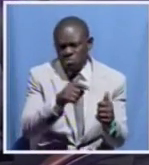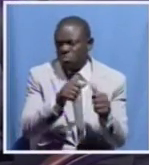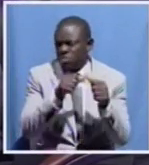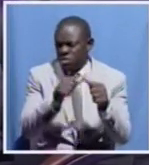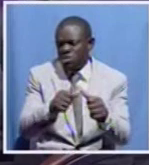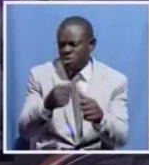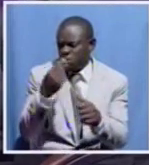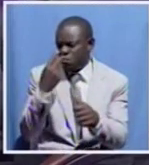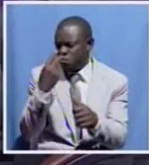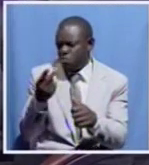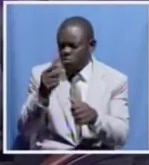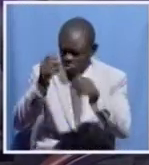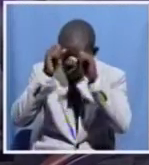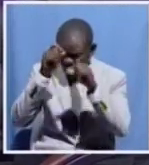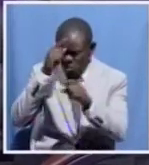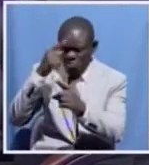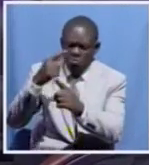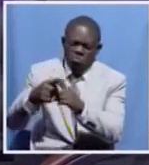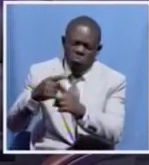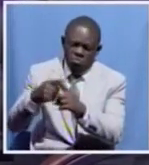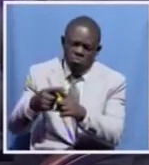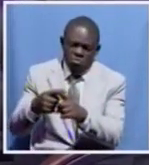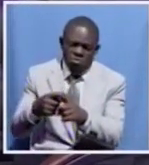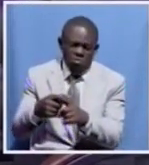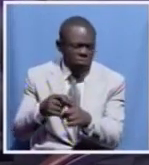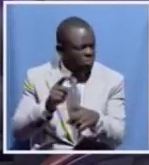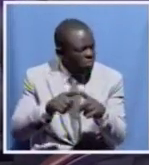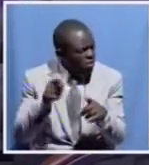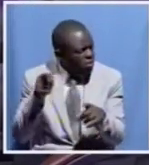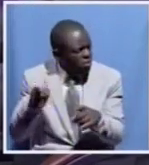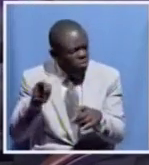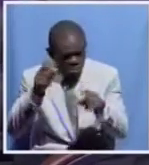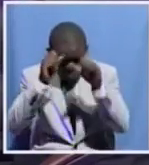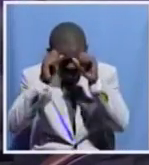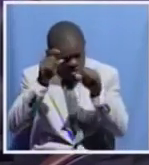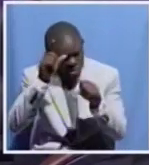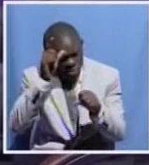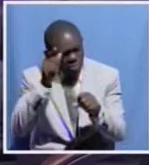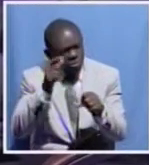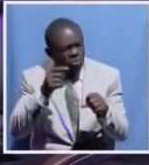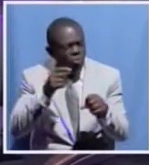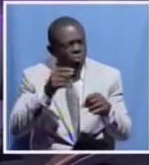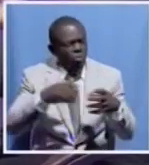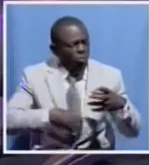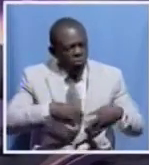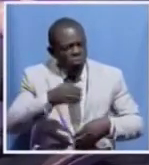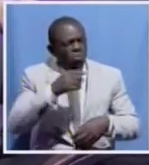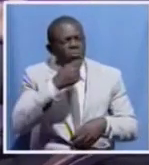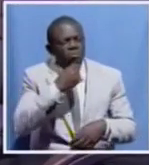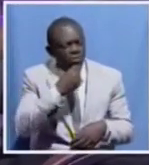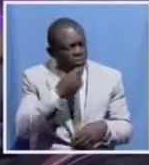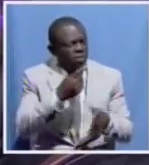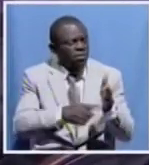is more intact than despite now. All these issues on governance, because the